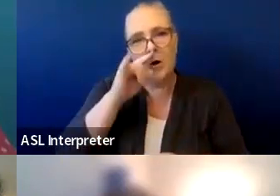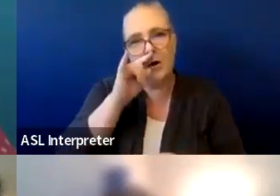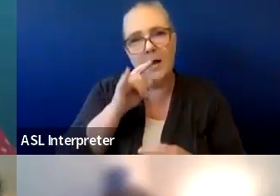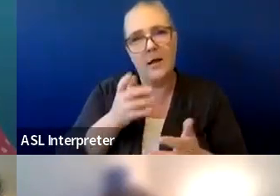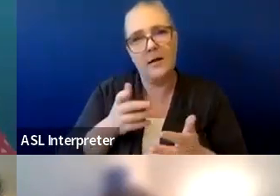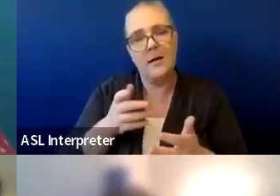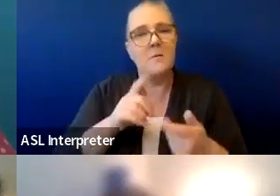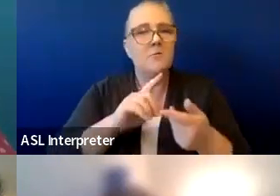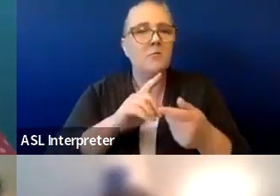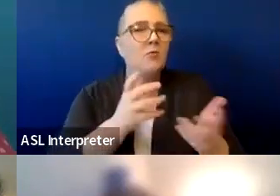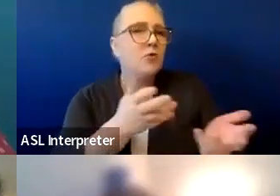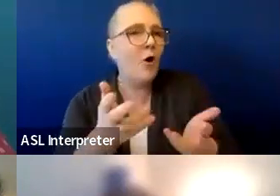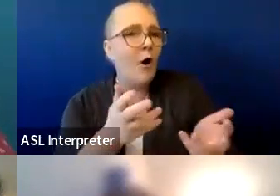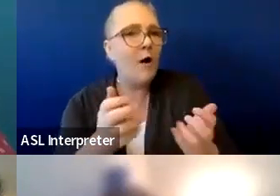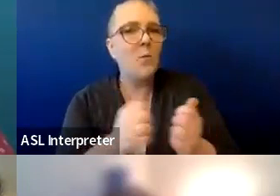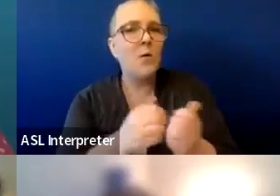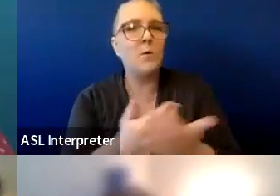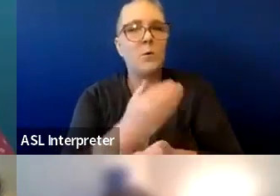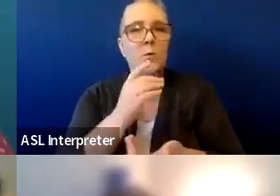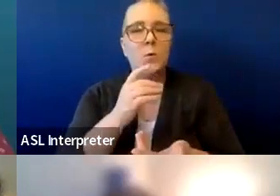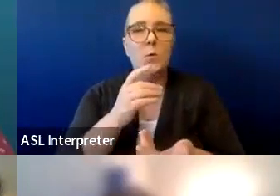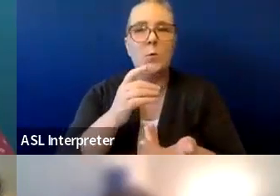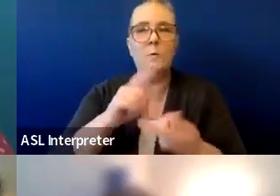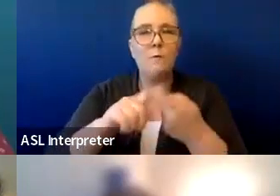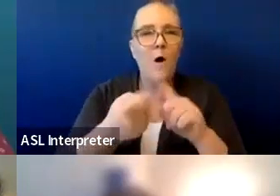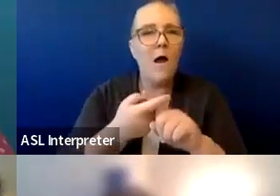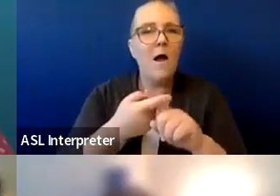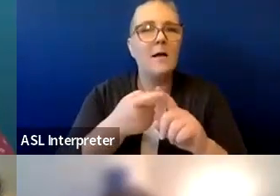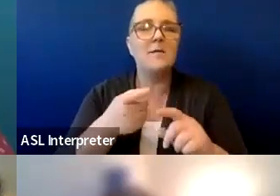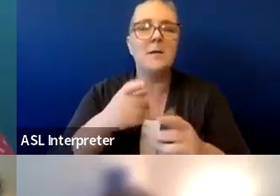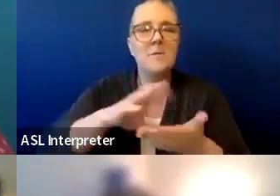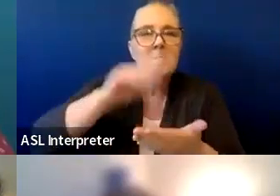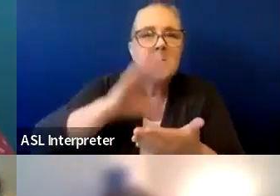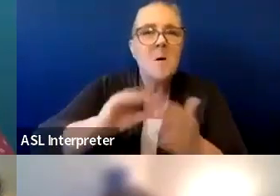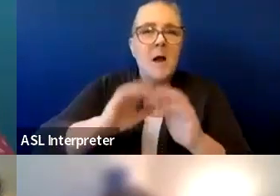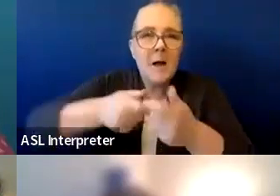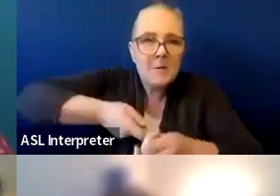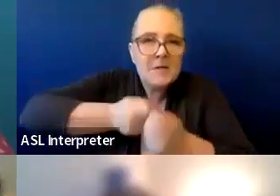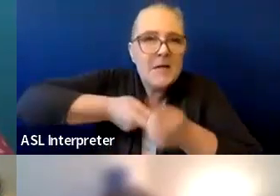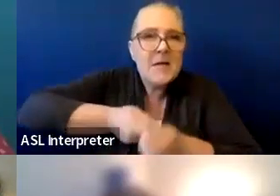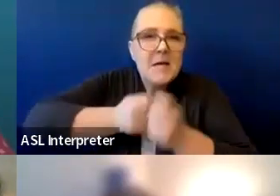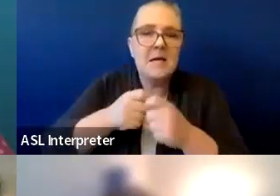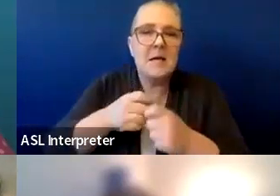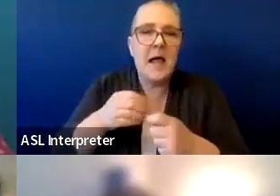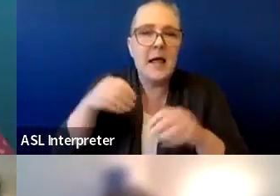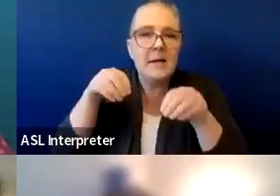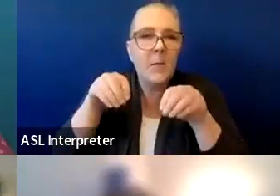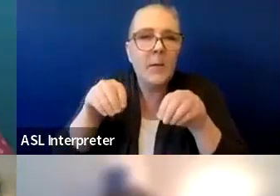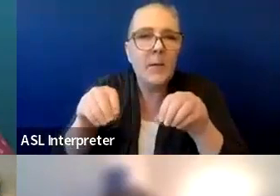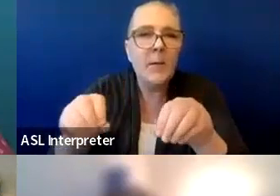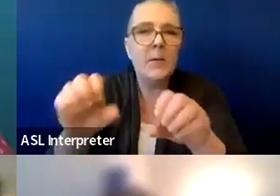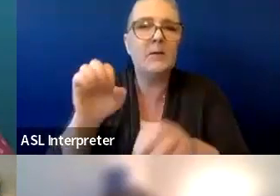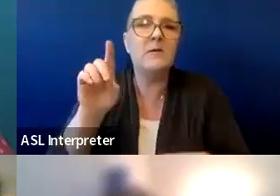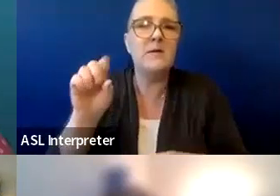new friends, learning about, you know, digging into the soil and putting the seeds in. And, you know,